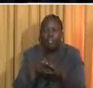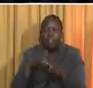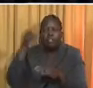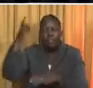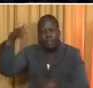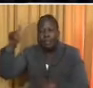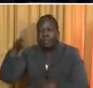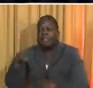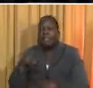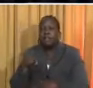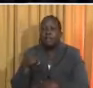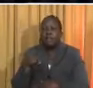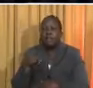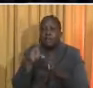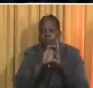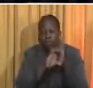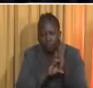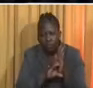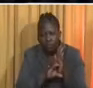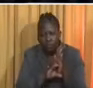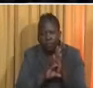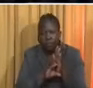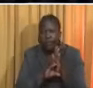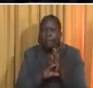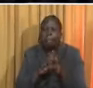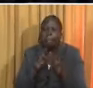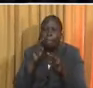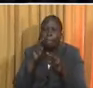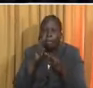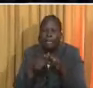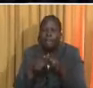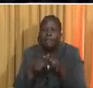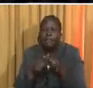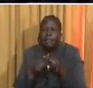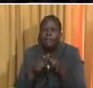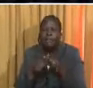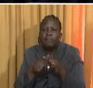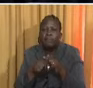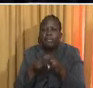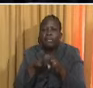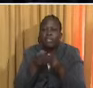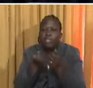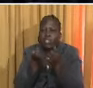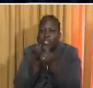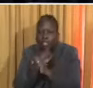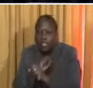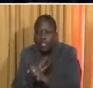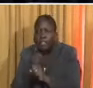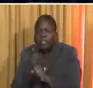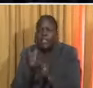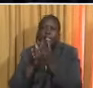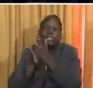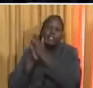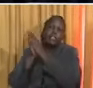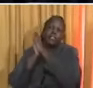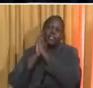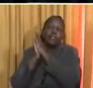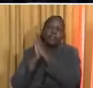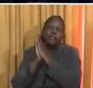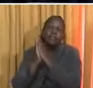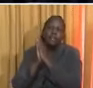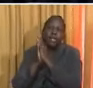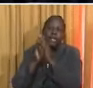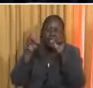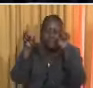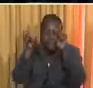amendment. Adolf Hitler, that well-known but reviled figure in history, used this same